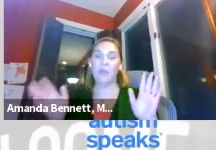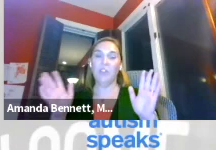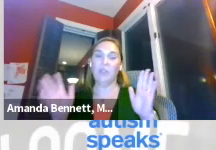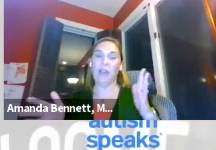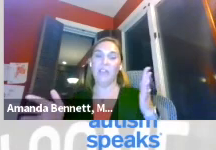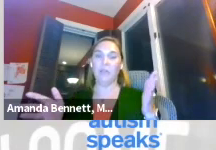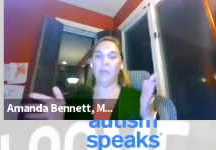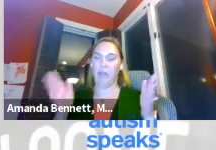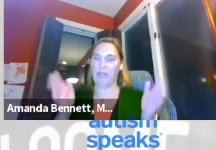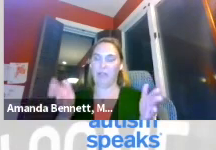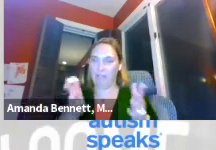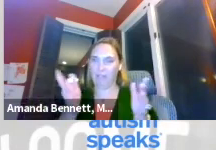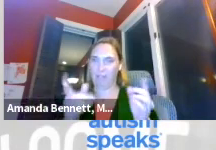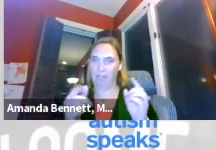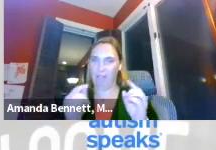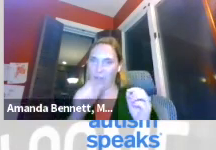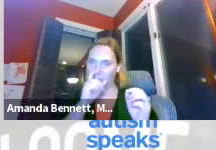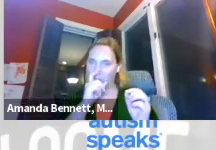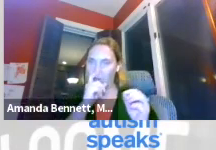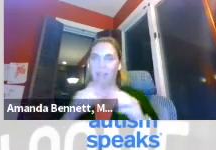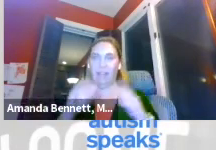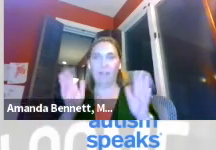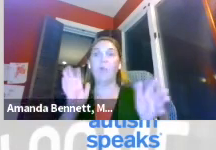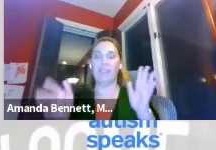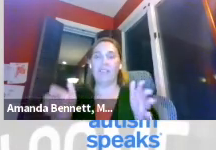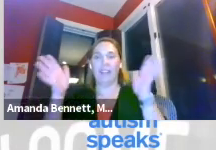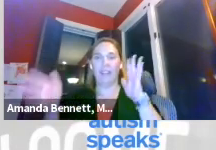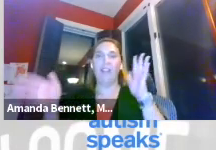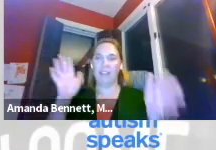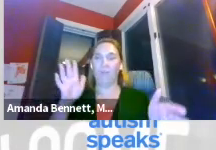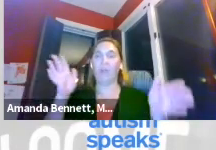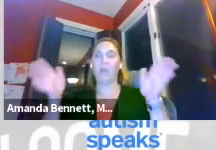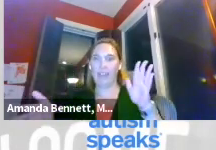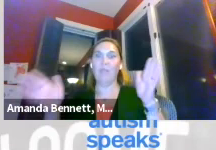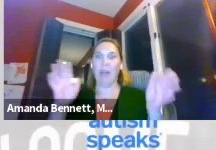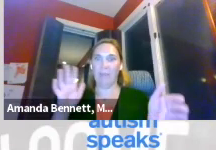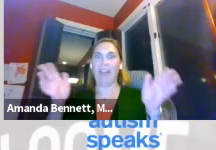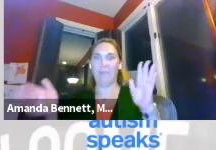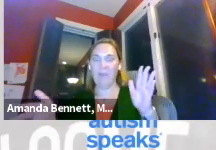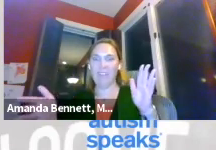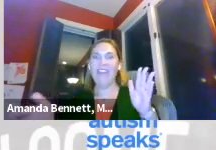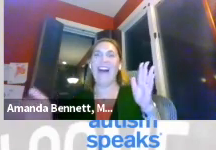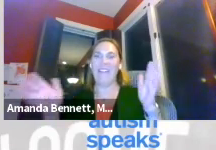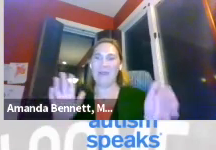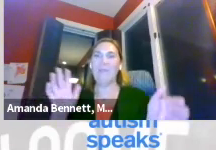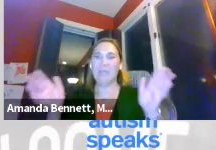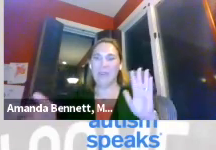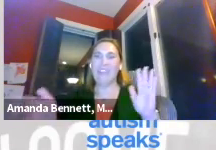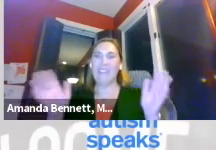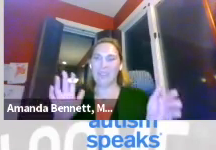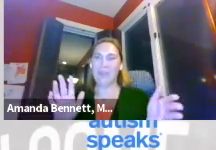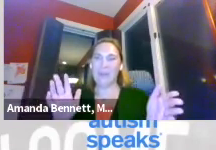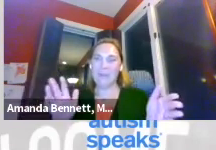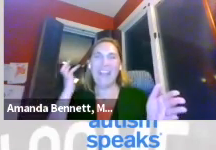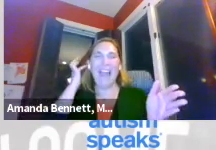to try to, I think maybe it was you, Colleen, someone that said, like, we're going to kind of bounce back and forth between